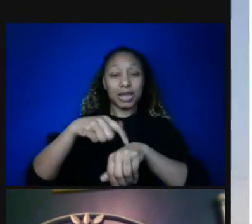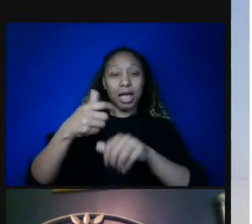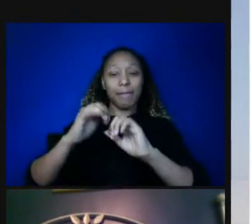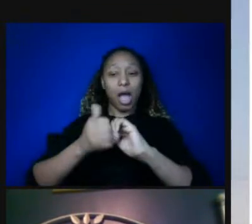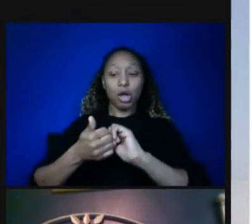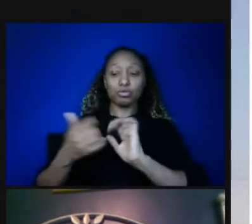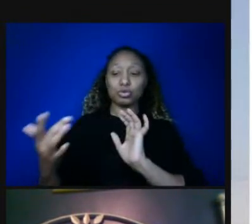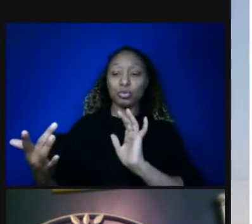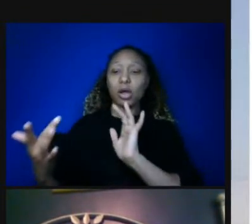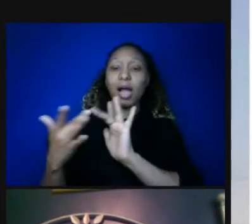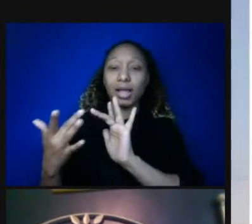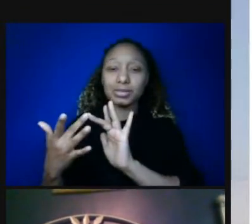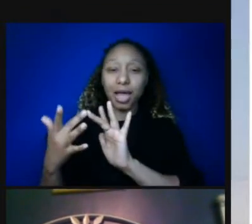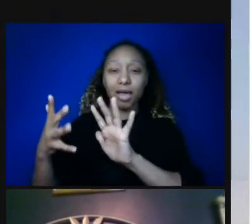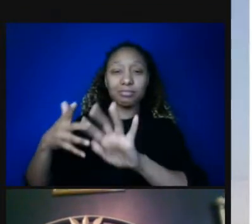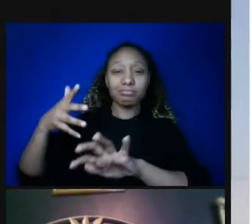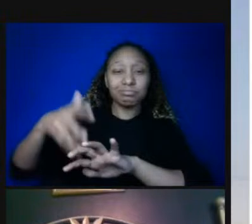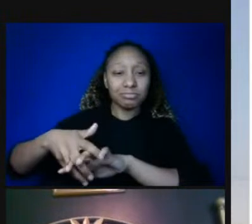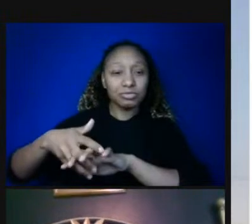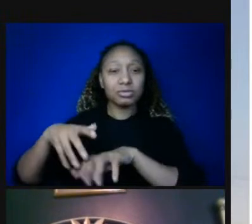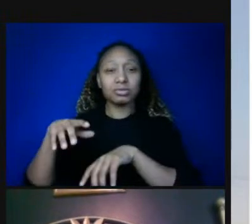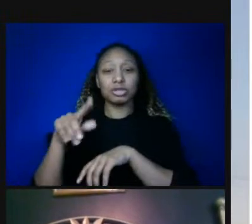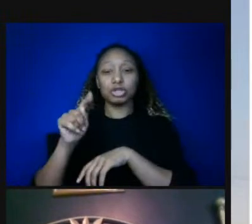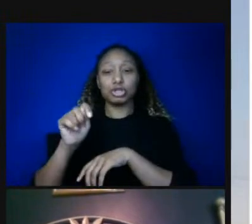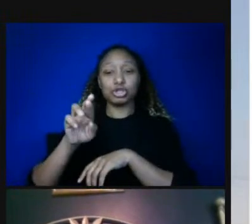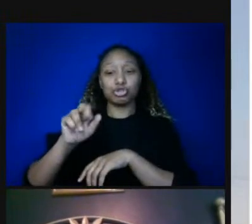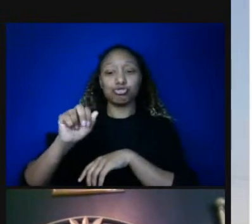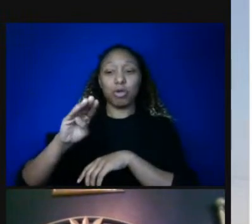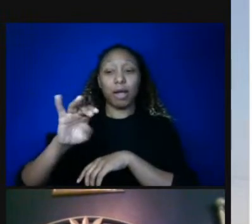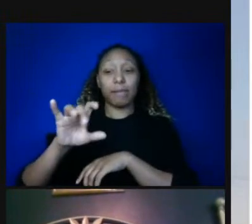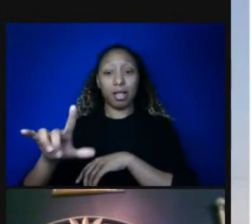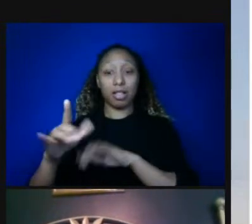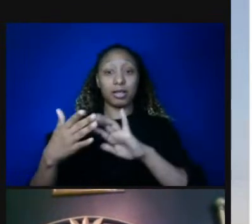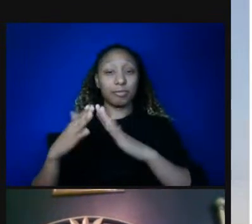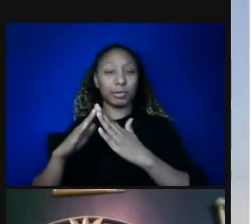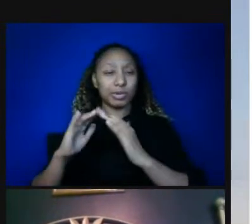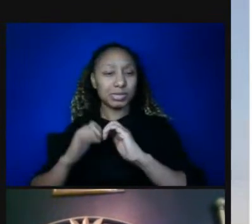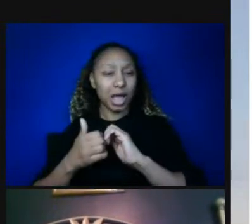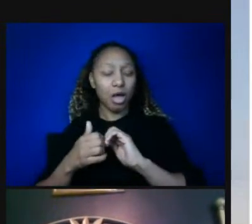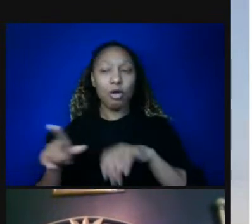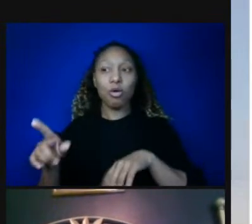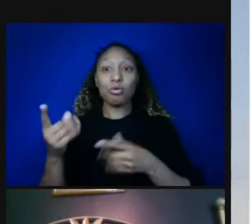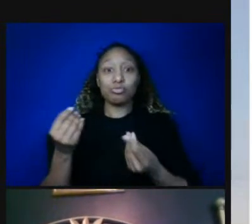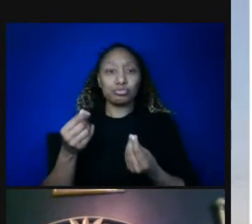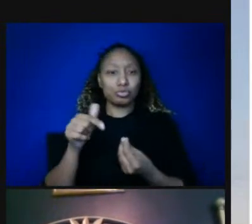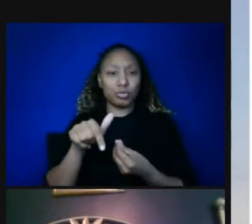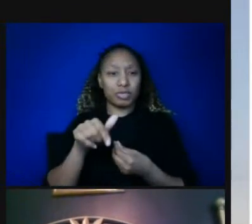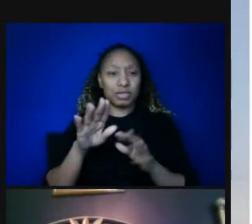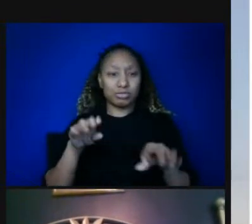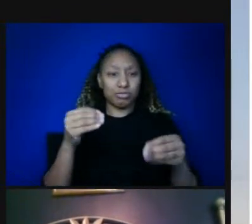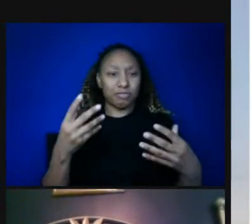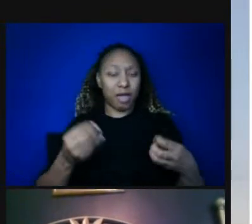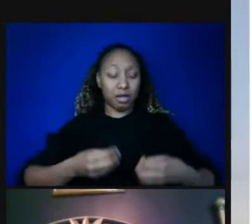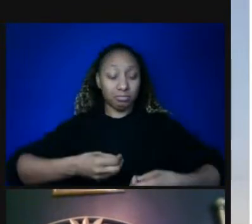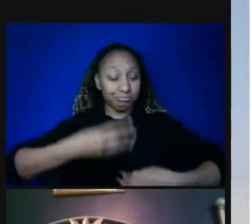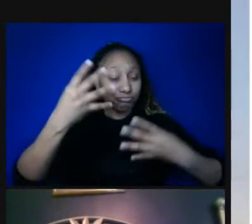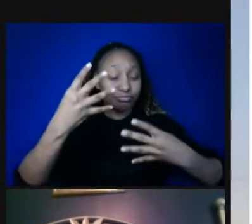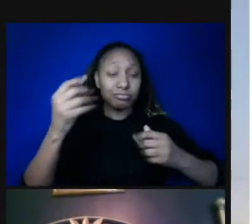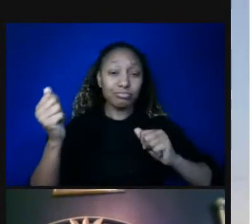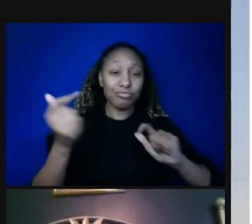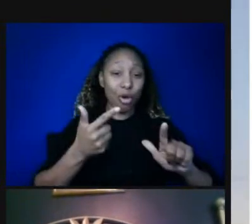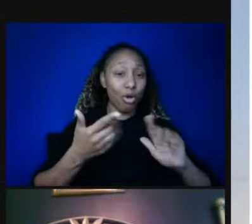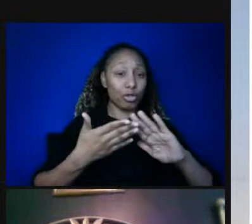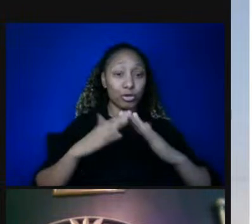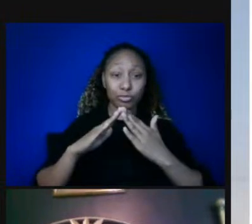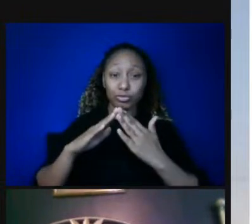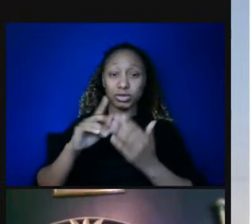communities. And so what's great about the resources page, it lists all of Maryland's tribal communities within the state, and it lists